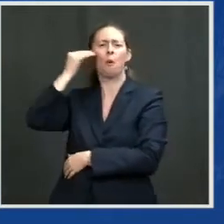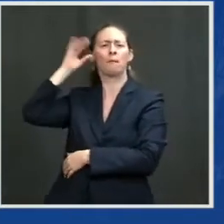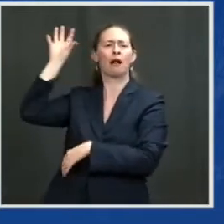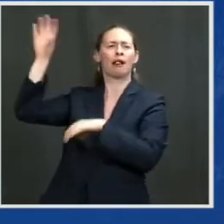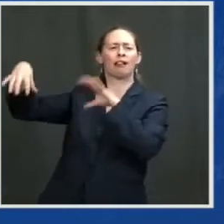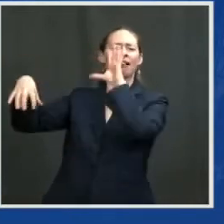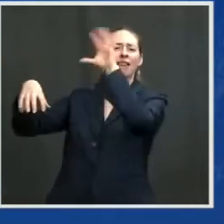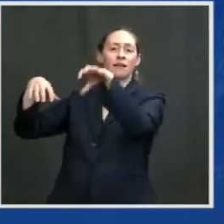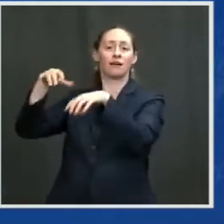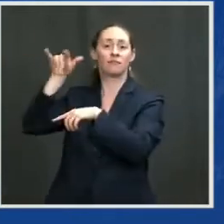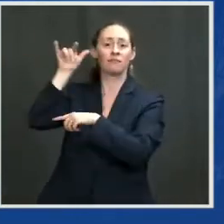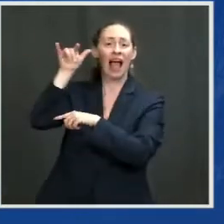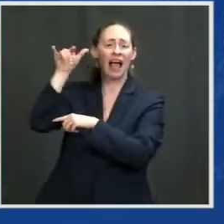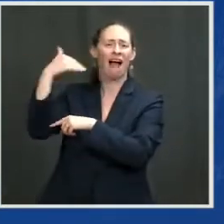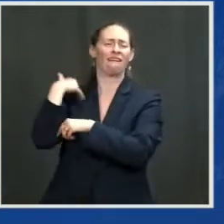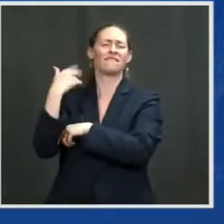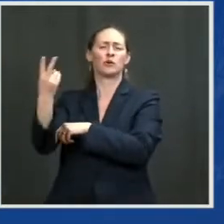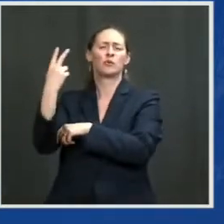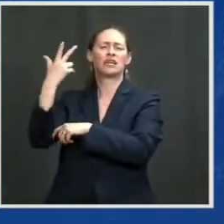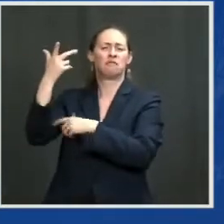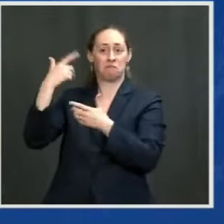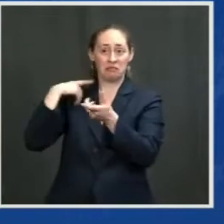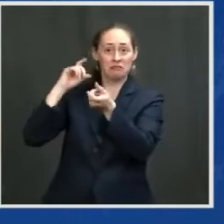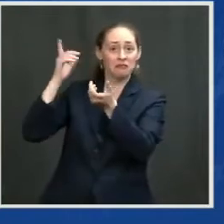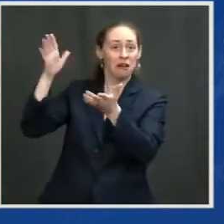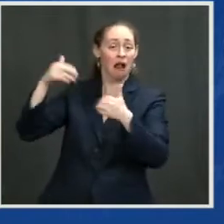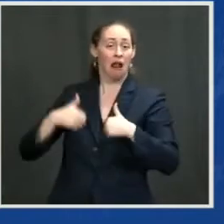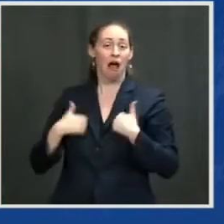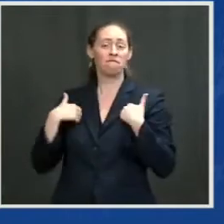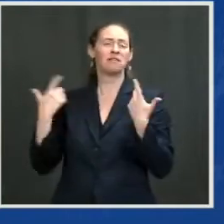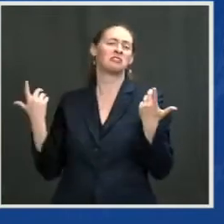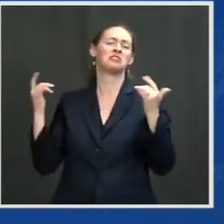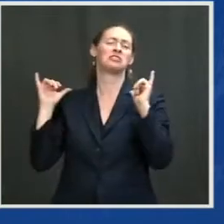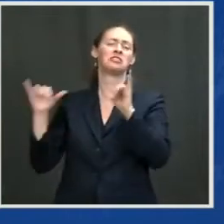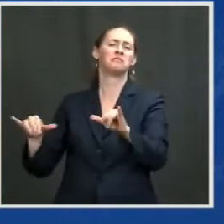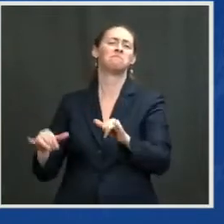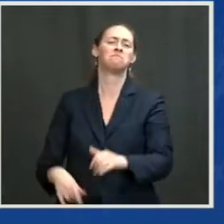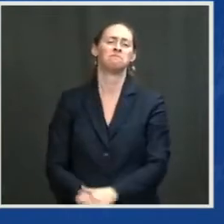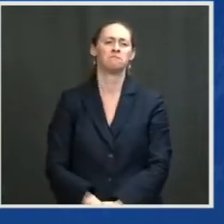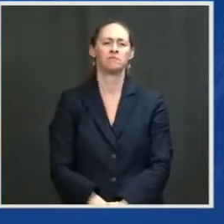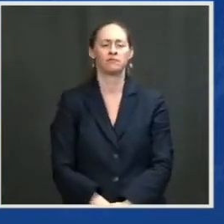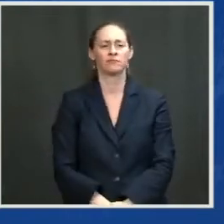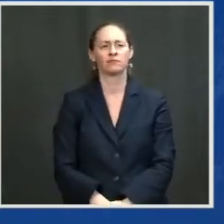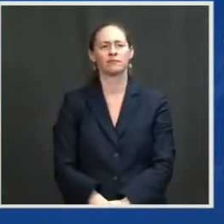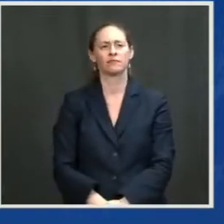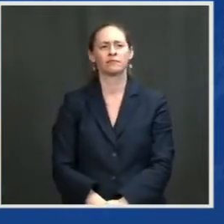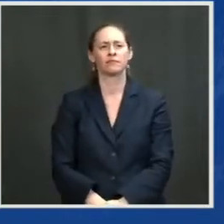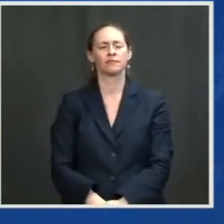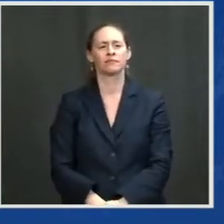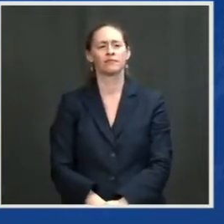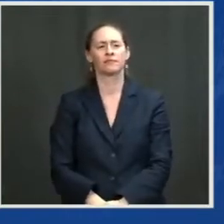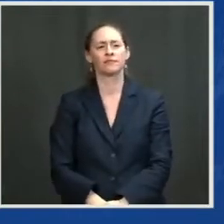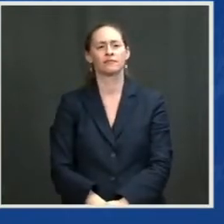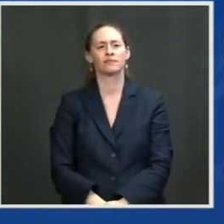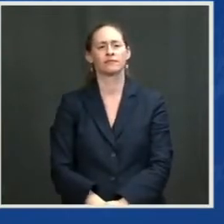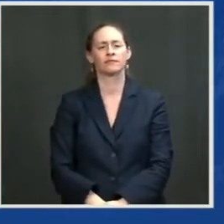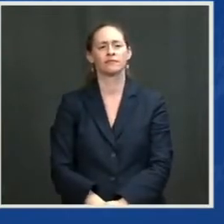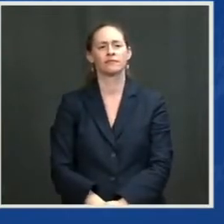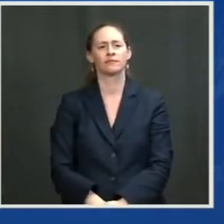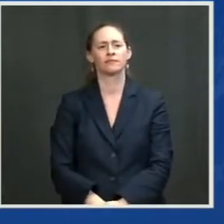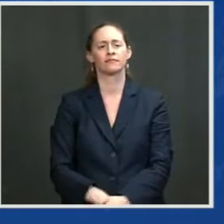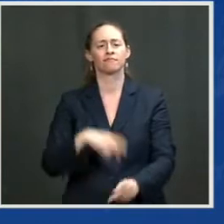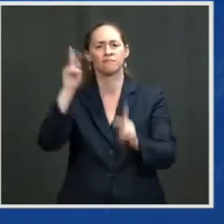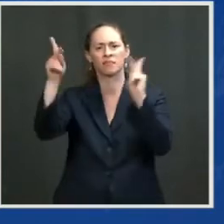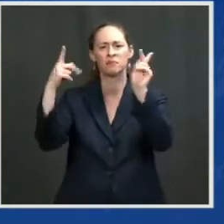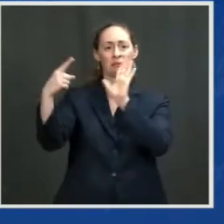bit. Not surprisingly, critics say they're worried that I'm going to stunt economic growth by raising taxes on corporations and wealth. There's just